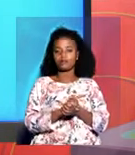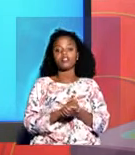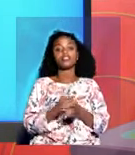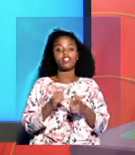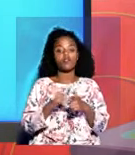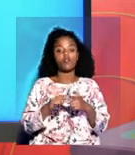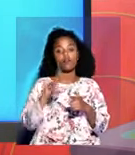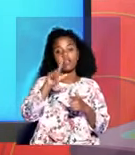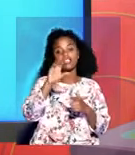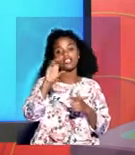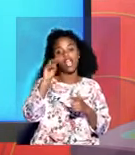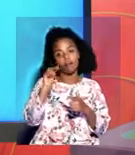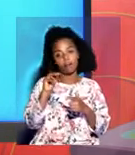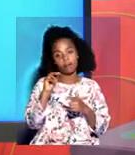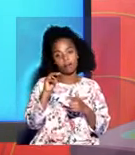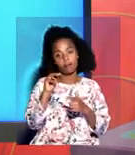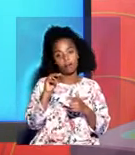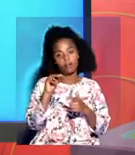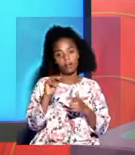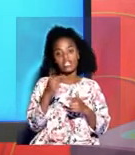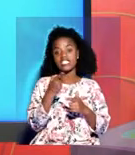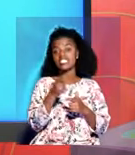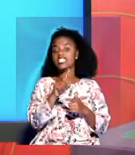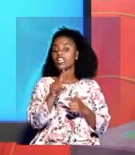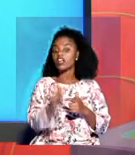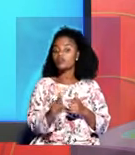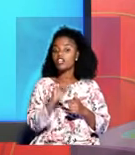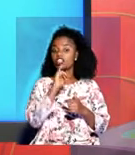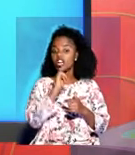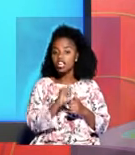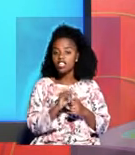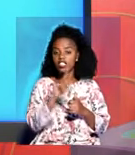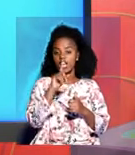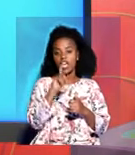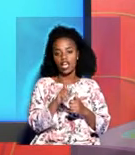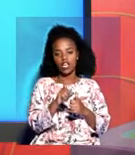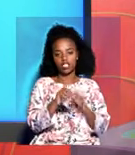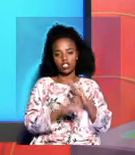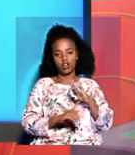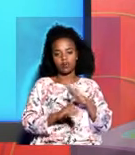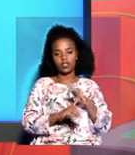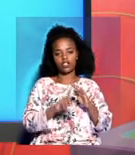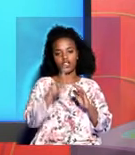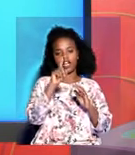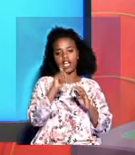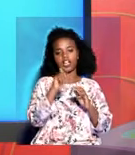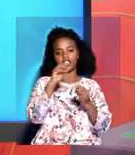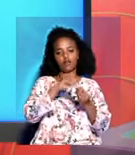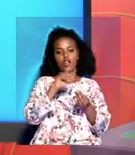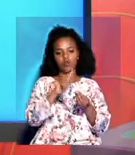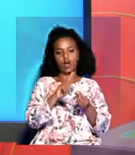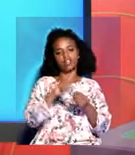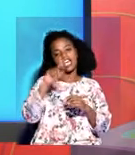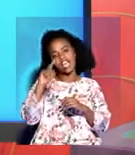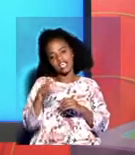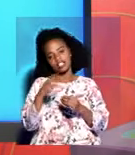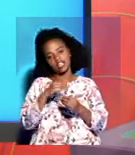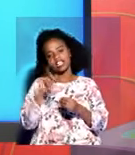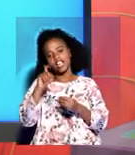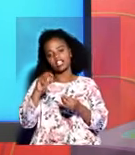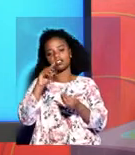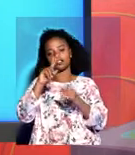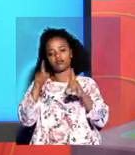Therefore, the LCM of this expression is this, the denominator. The LCM of x plus 1, x, and x times x plus 1 is